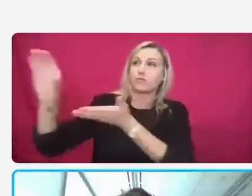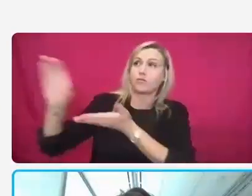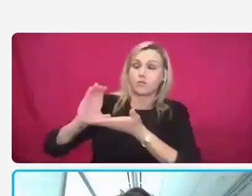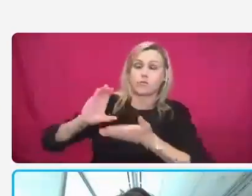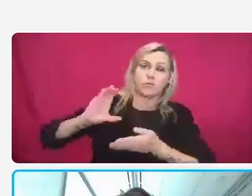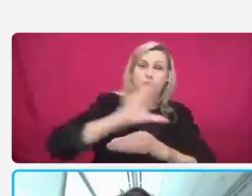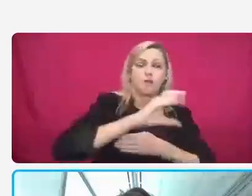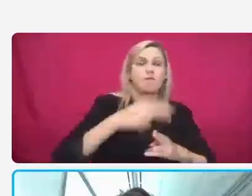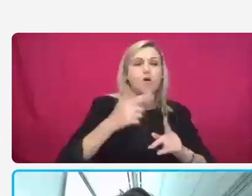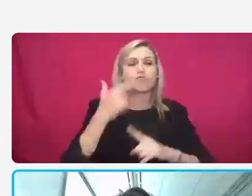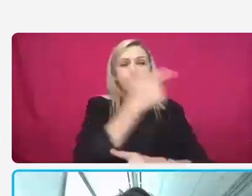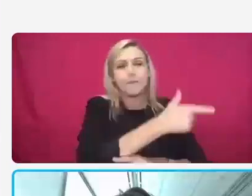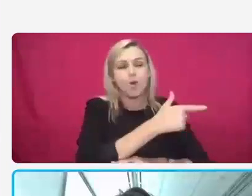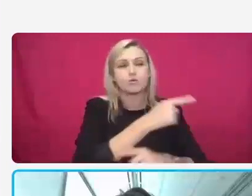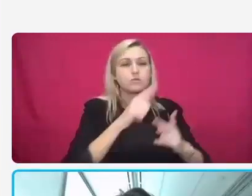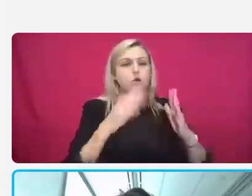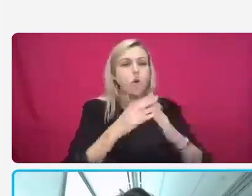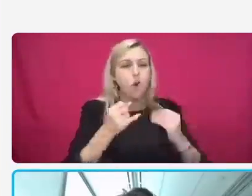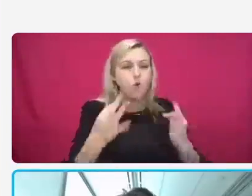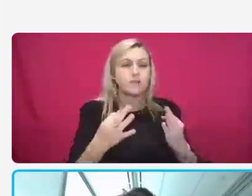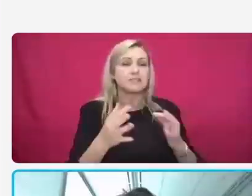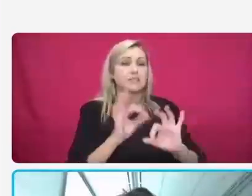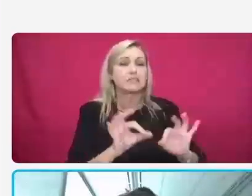specialist, homeless and Indigenous facilities.